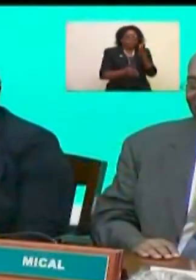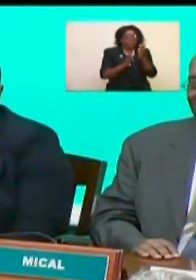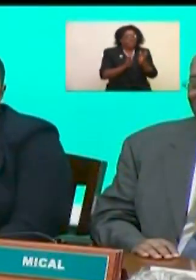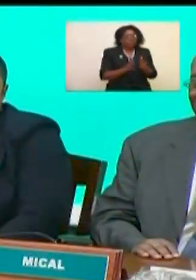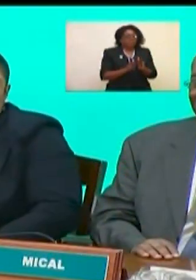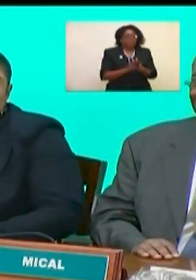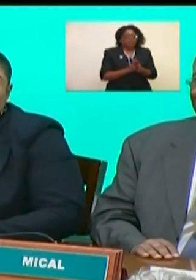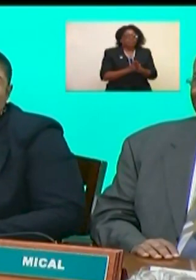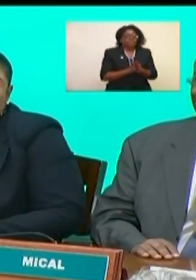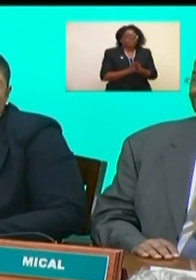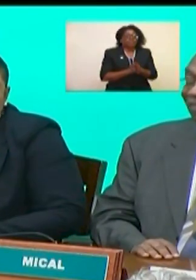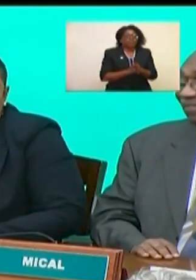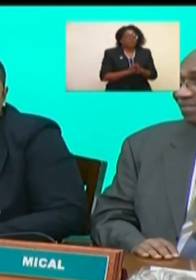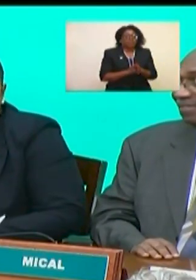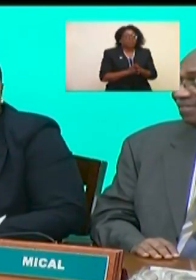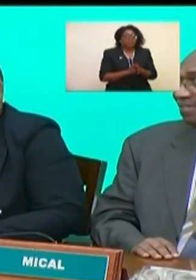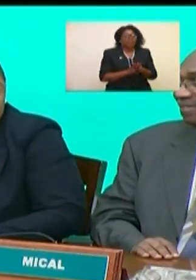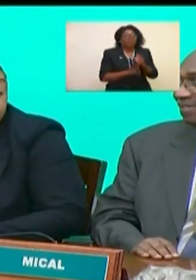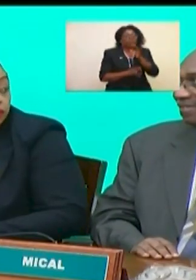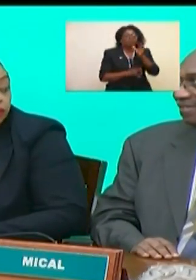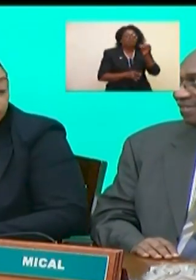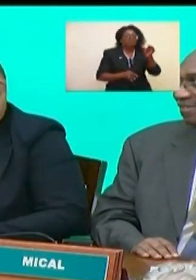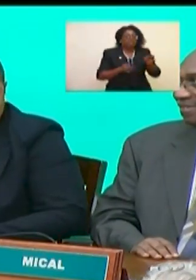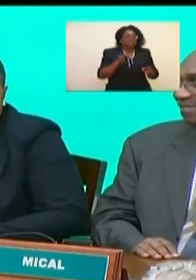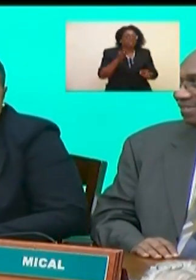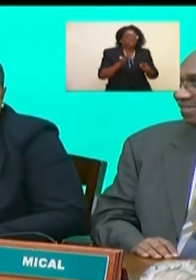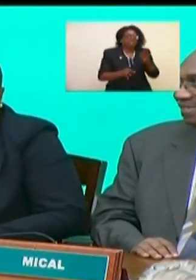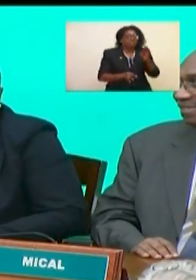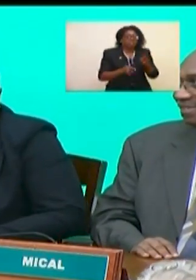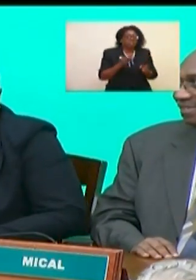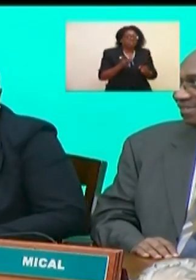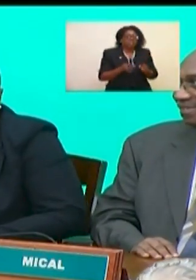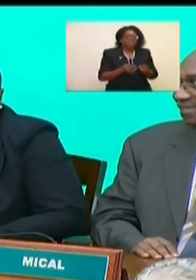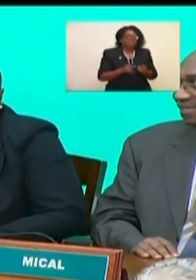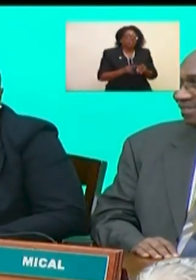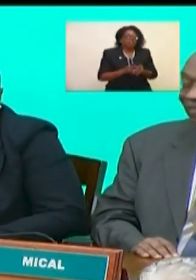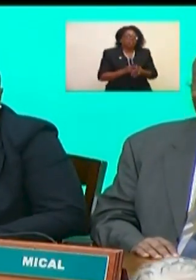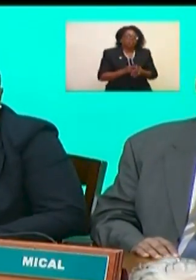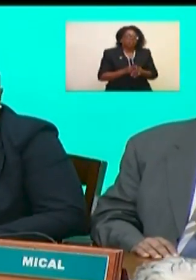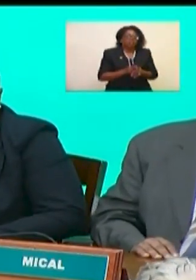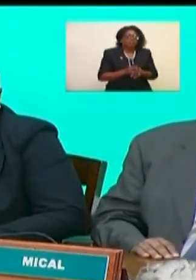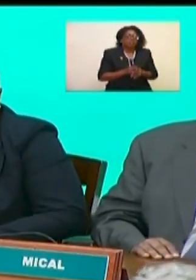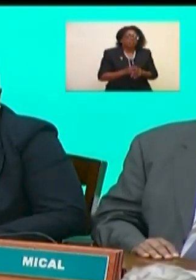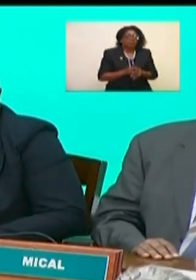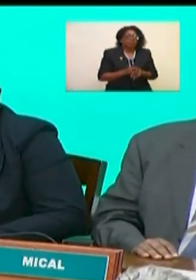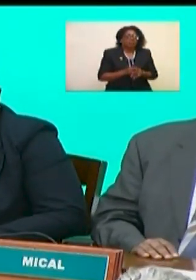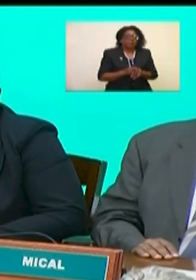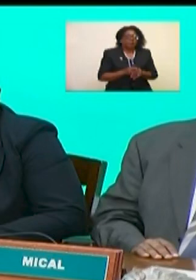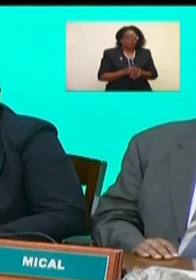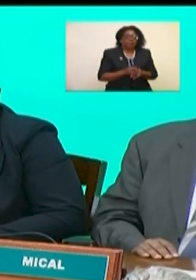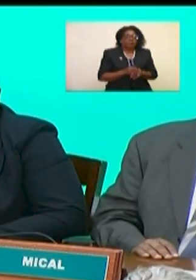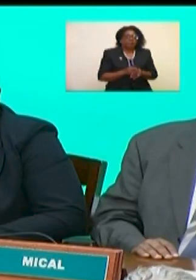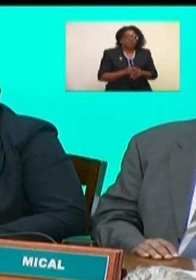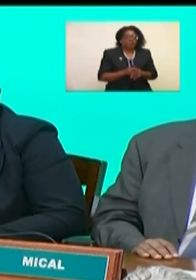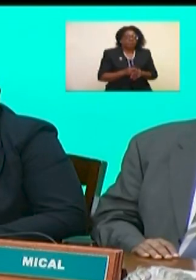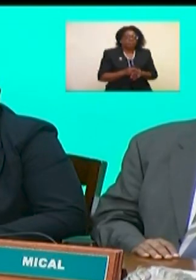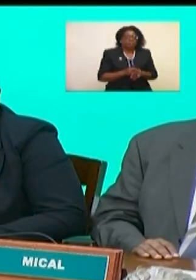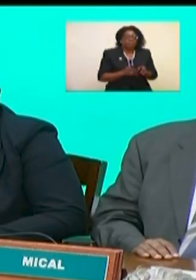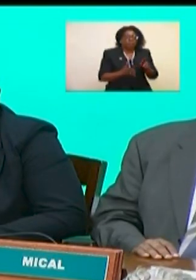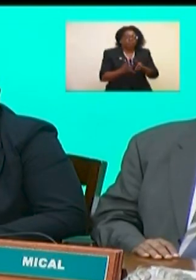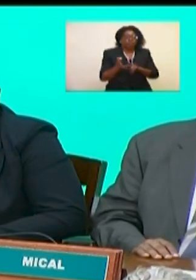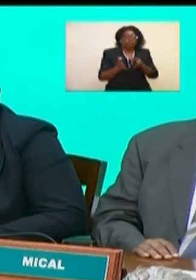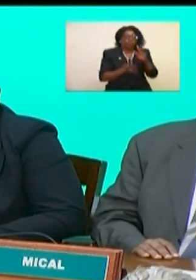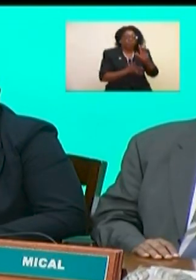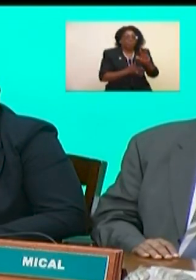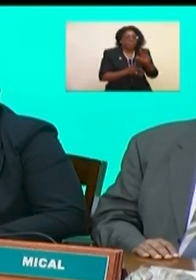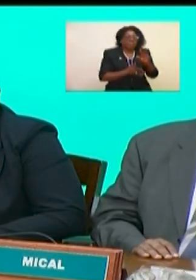Madam Speaker. Let's be parliamentary. You're not the judge. Members. Madam Speaker, Rule 38. Mm-hmm.